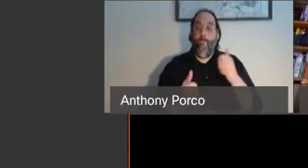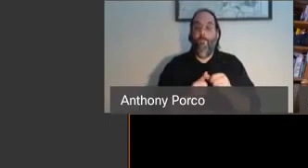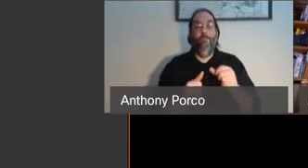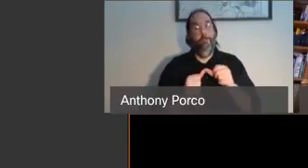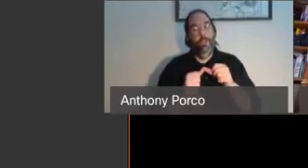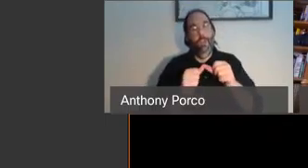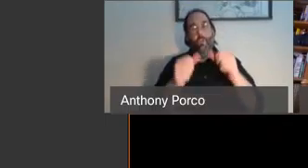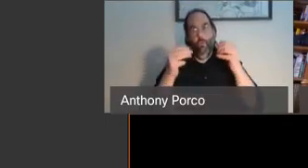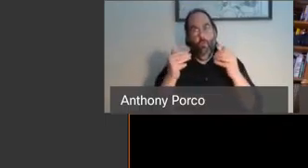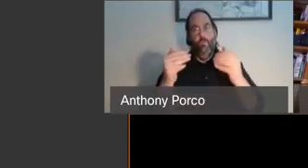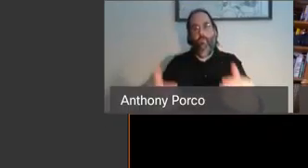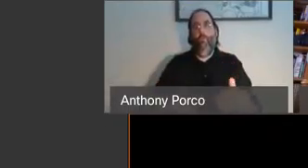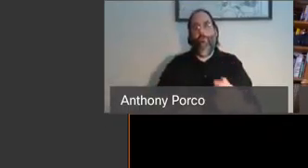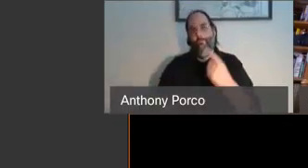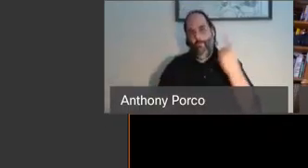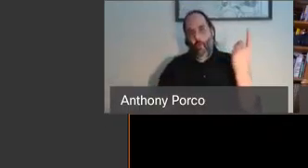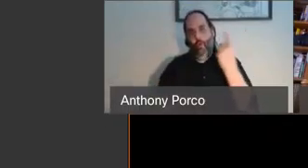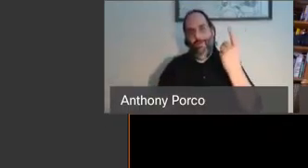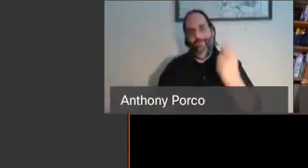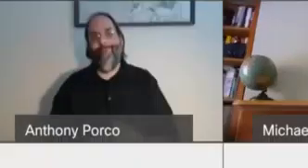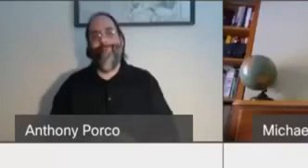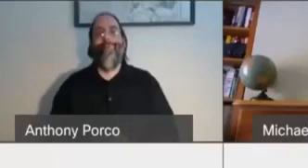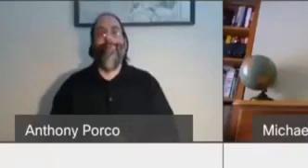forward, always.